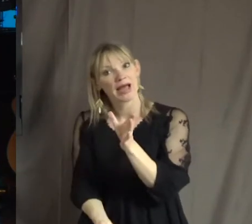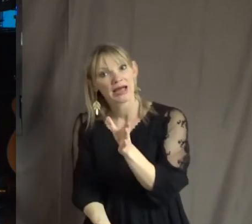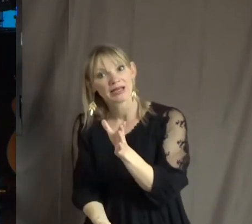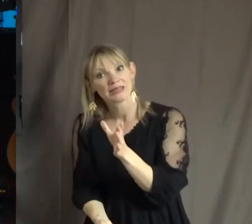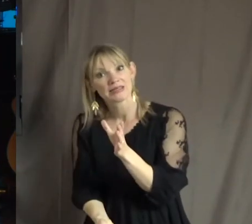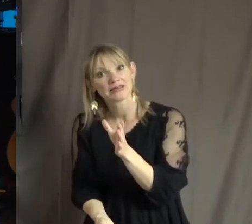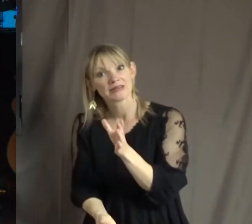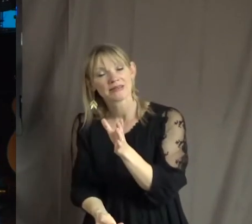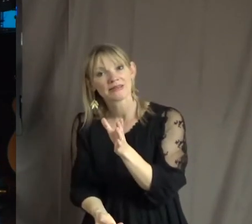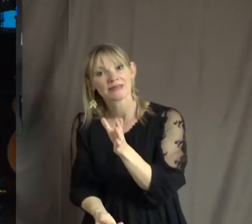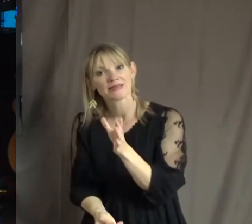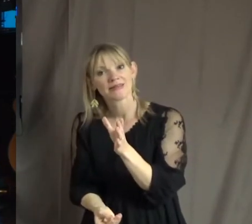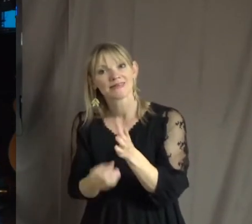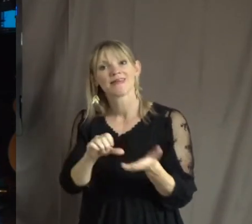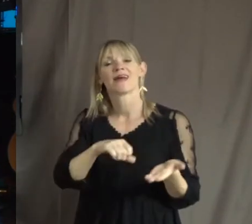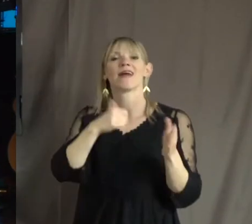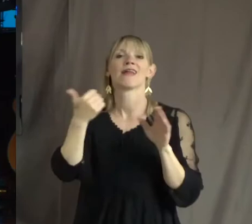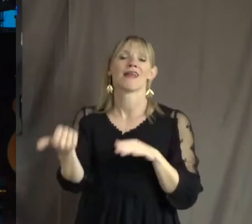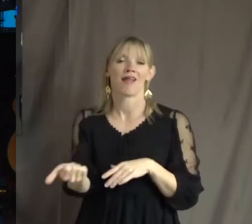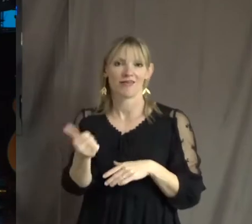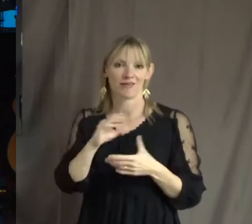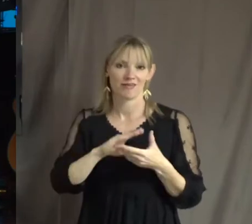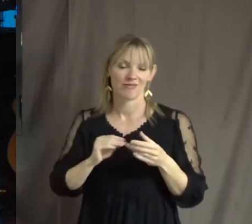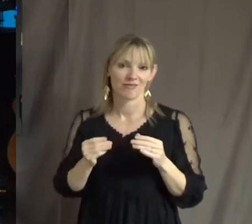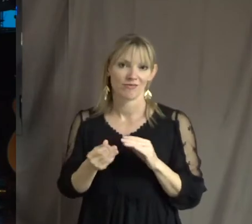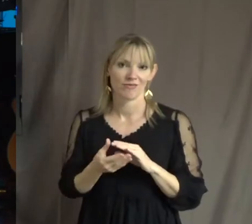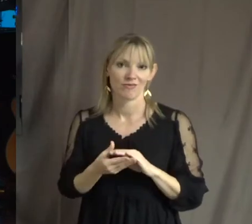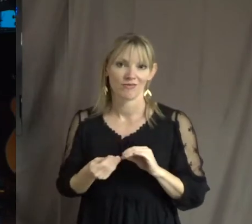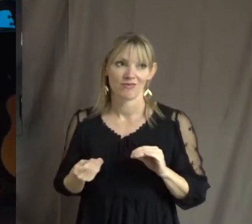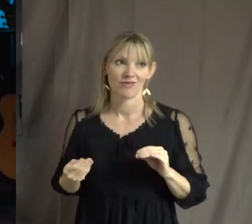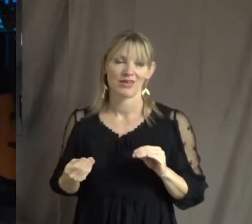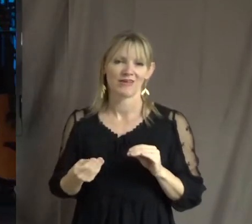Another story. And I want to just tell you